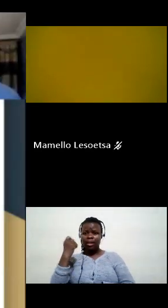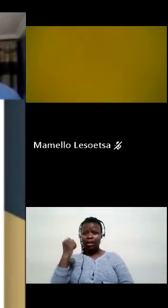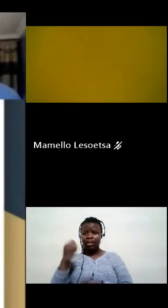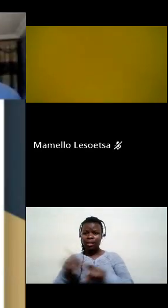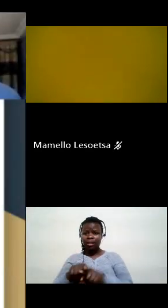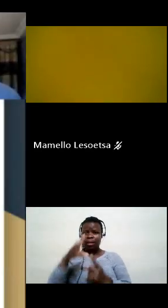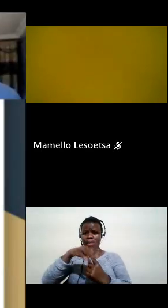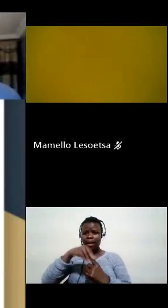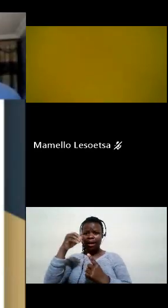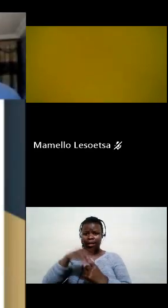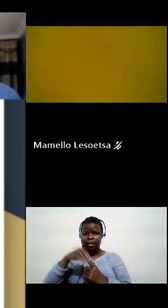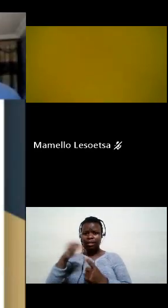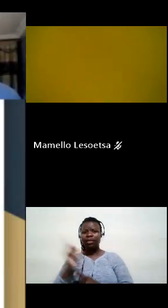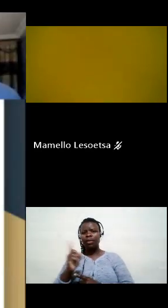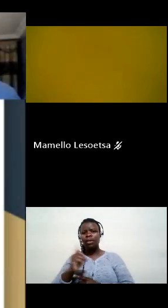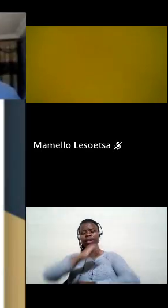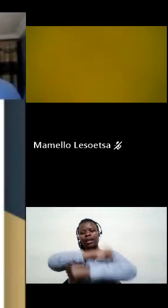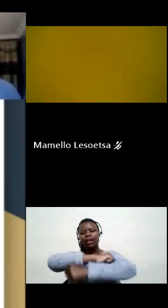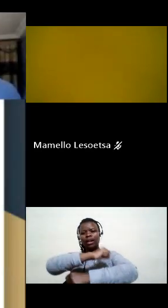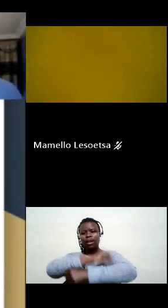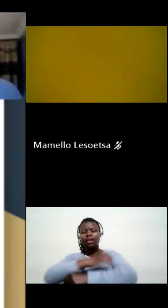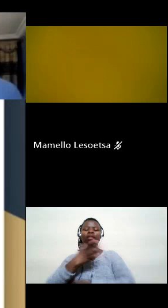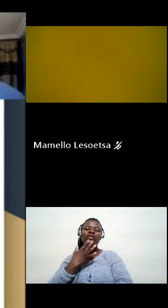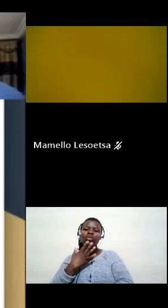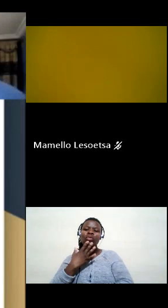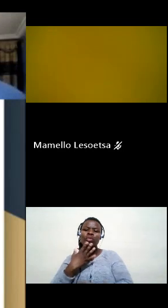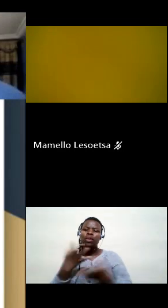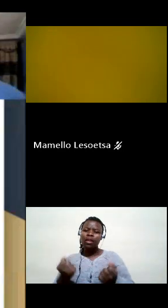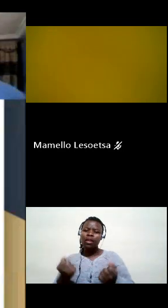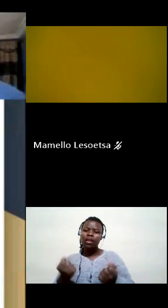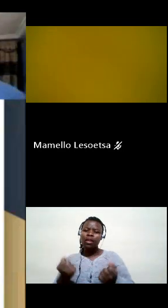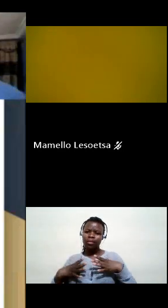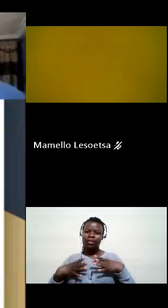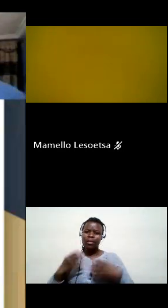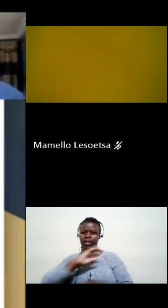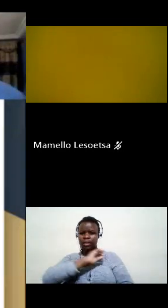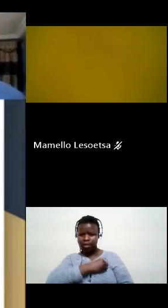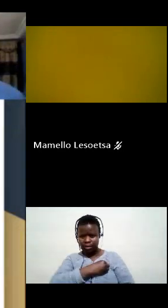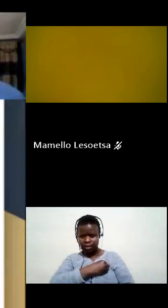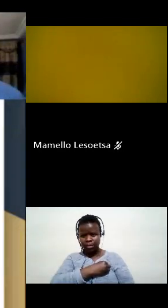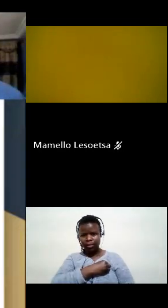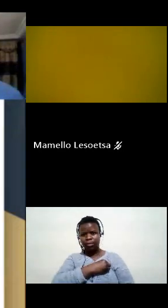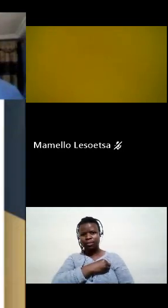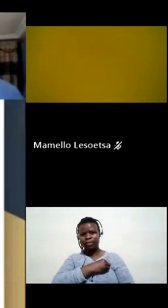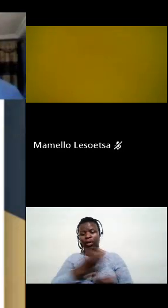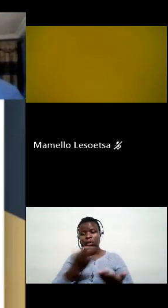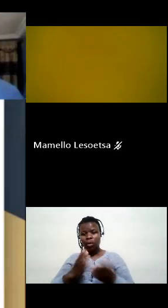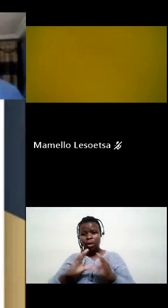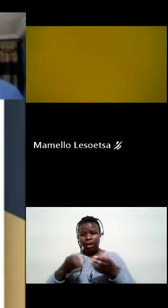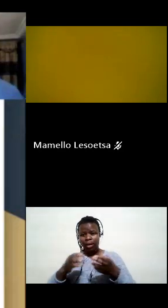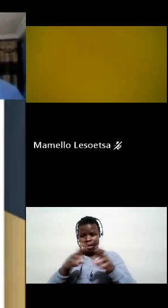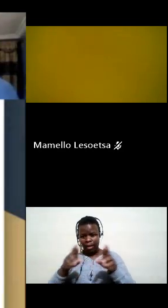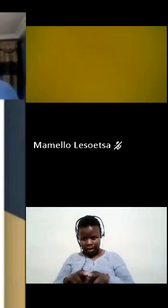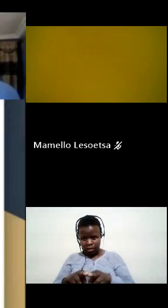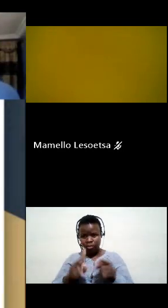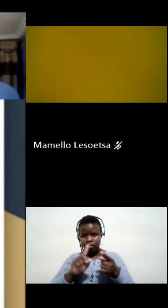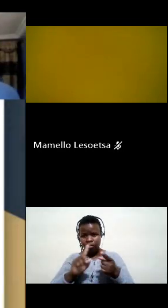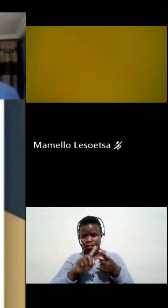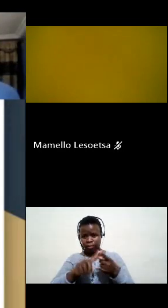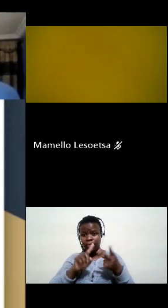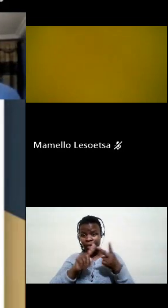learner who is physically disabled in the classroom. That is number one. And number